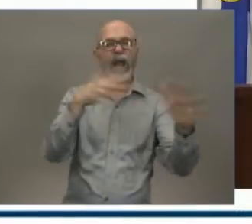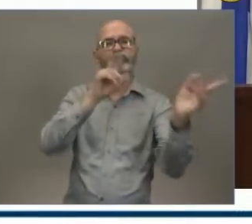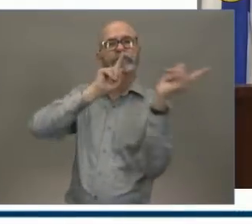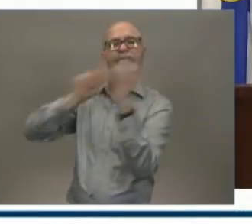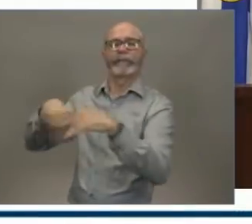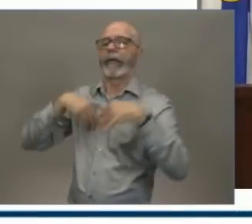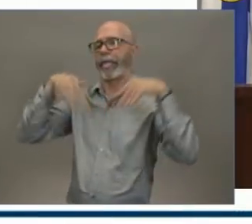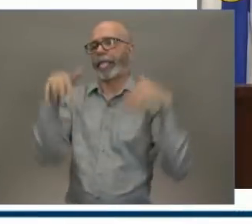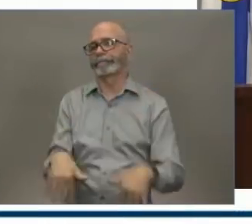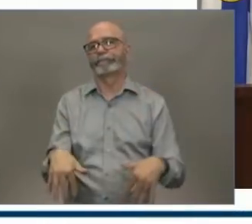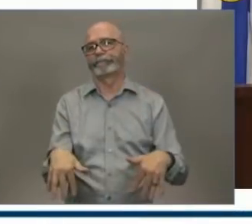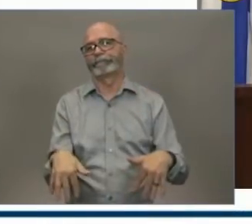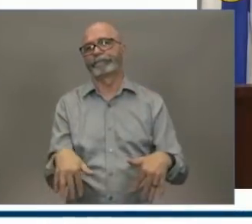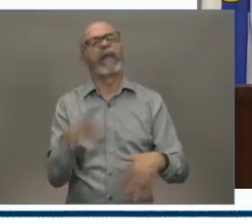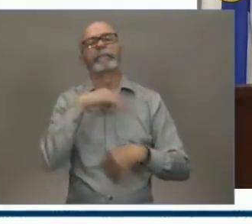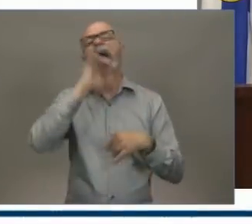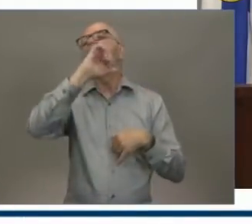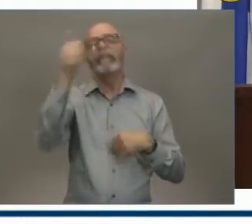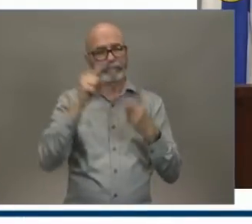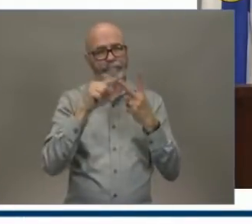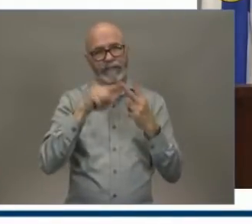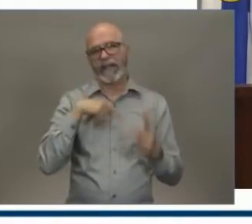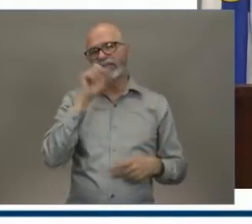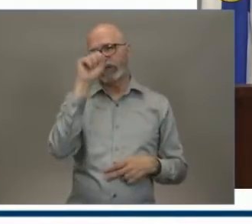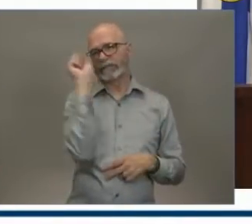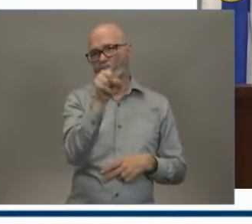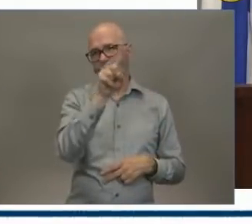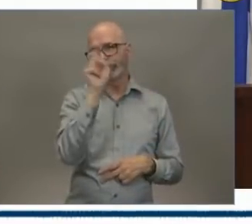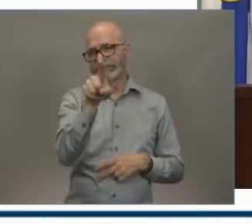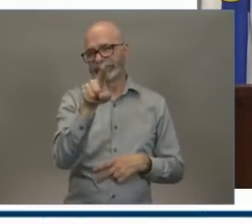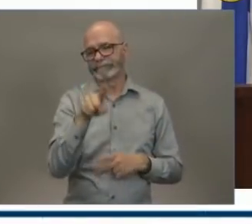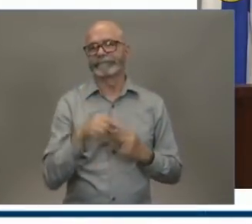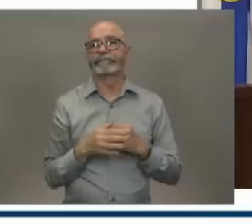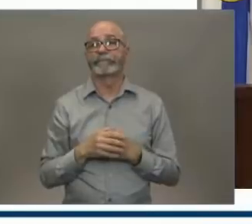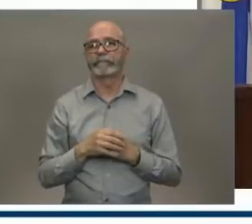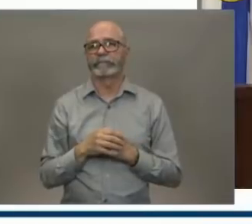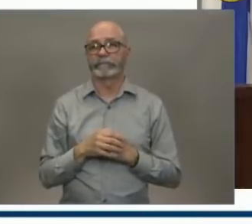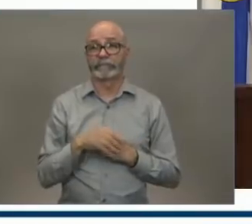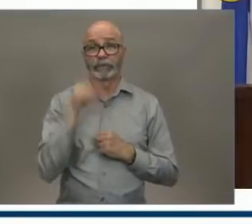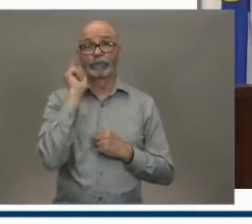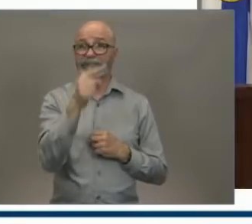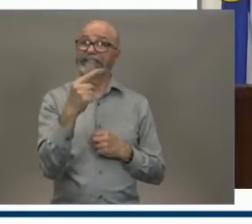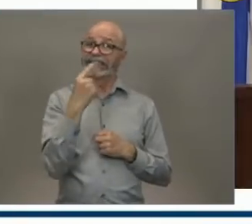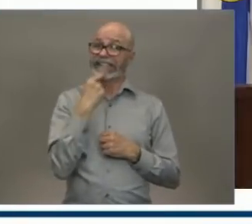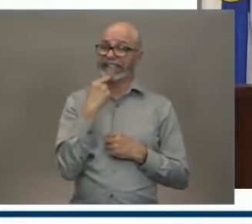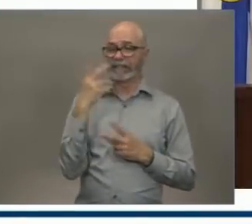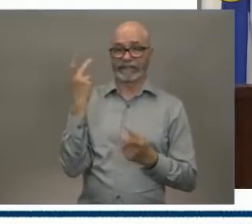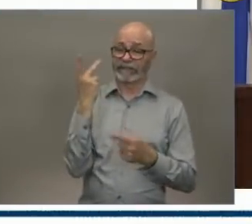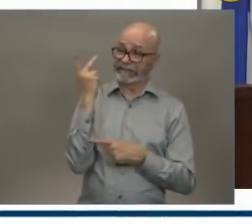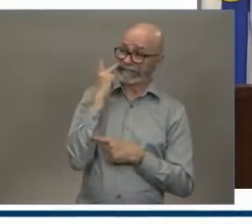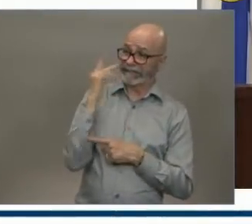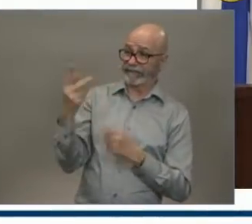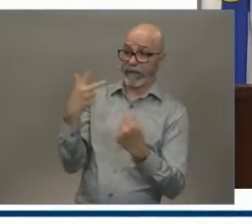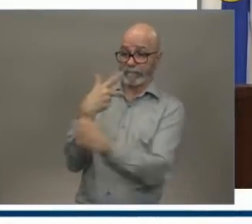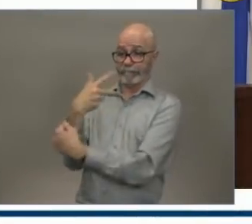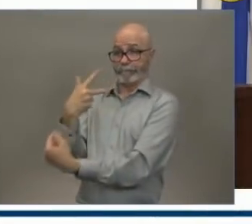anyway. When you see the vaccine rollout going into phase